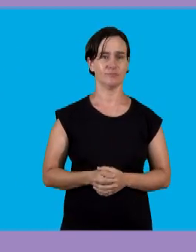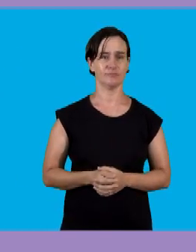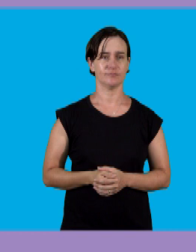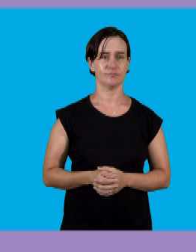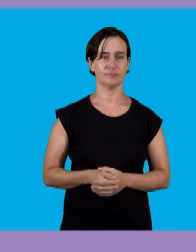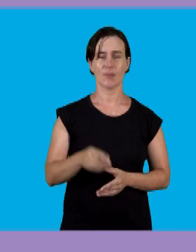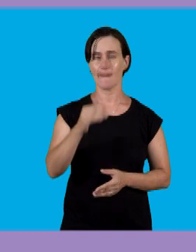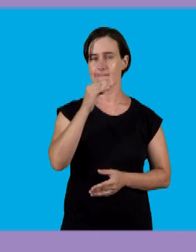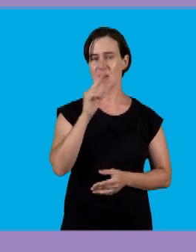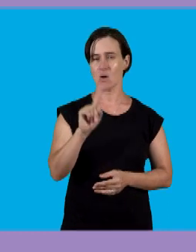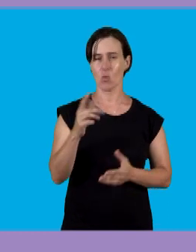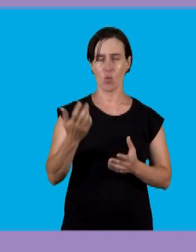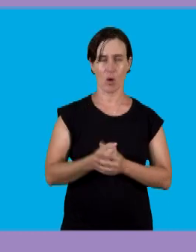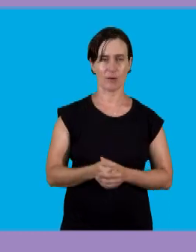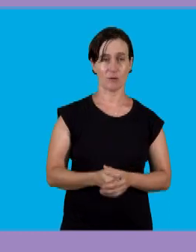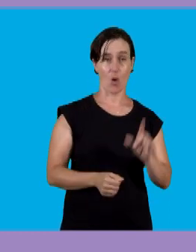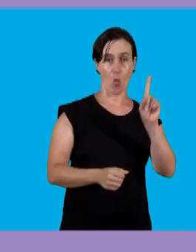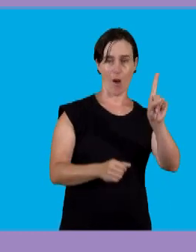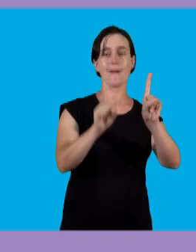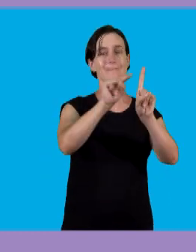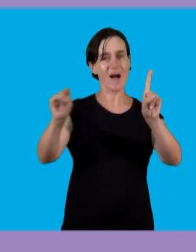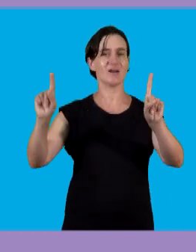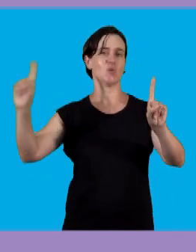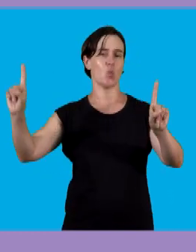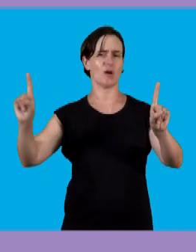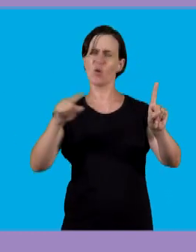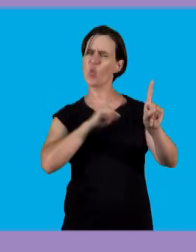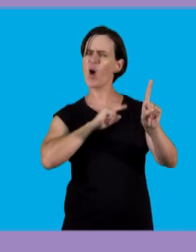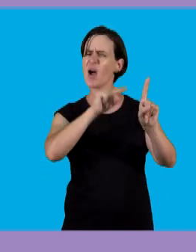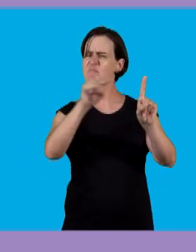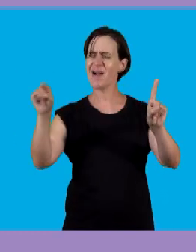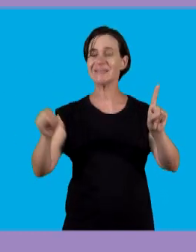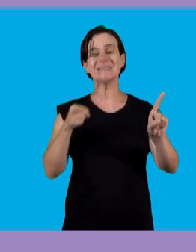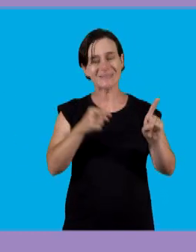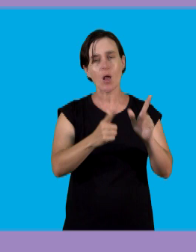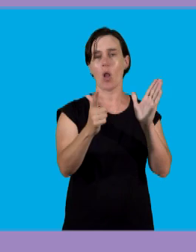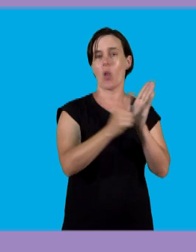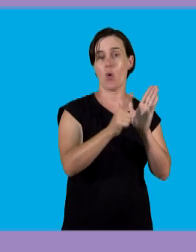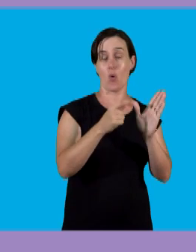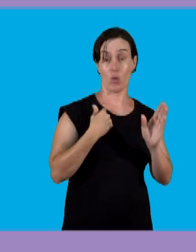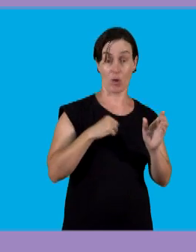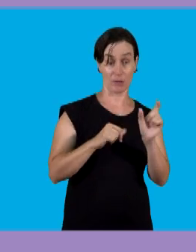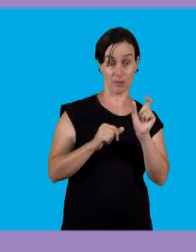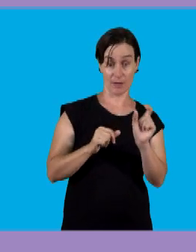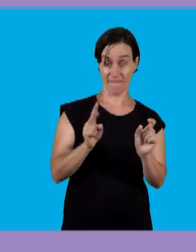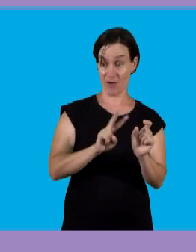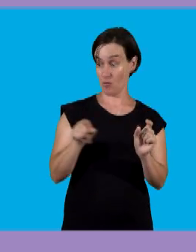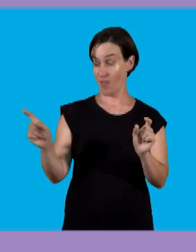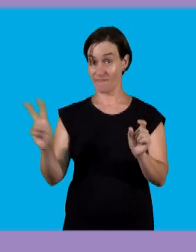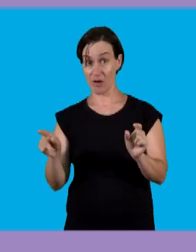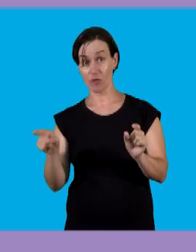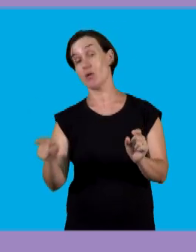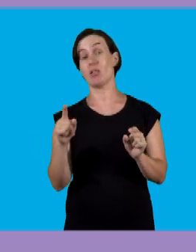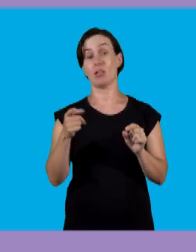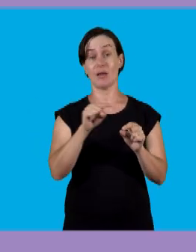So we are going to now subtract those exponents. And why are we subtracting? Because we are dividing powers of